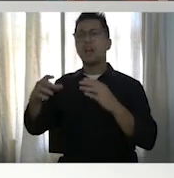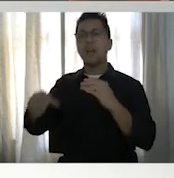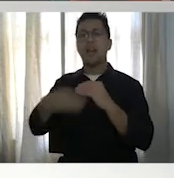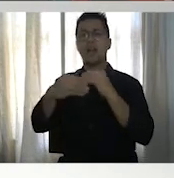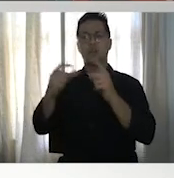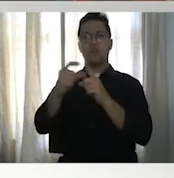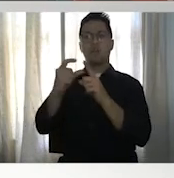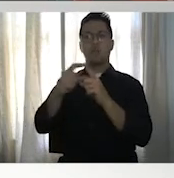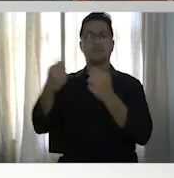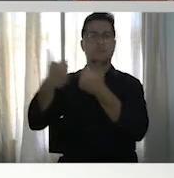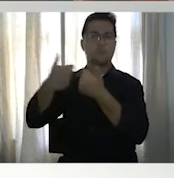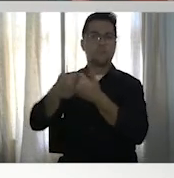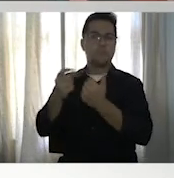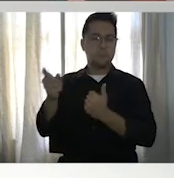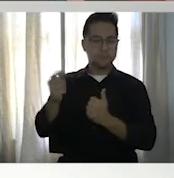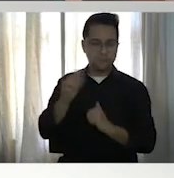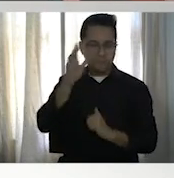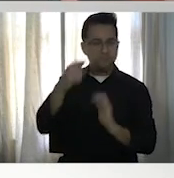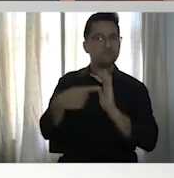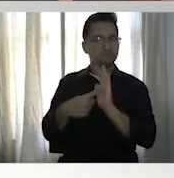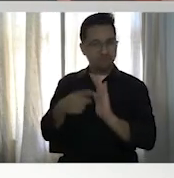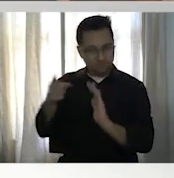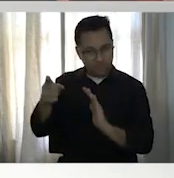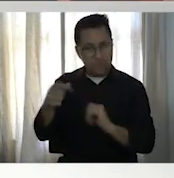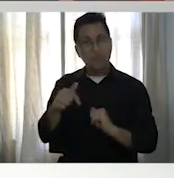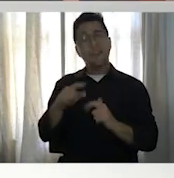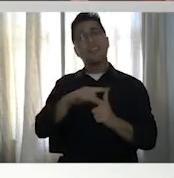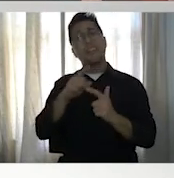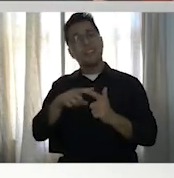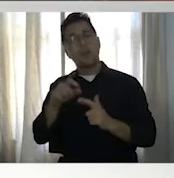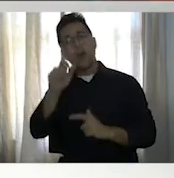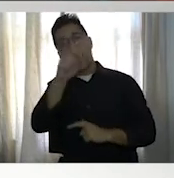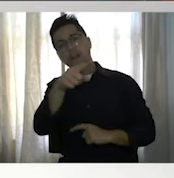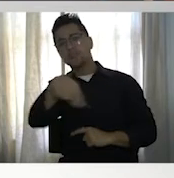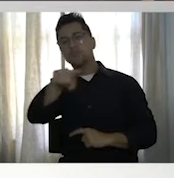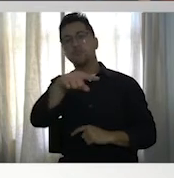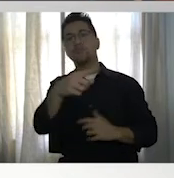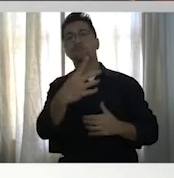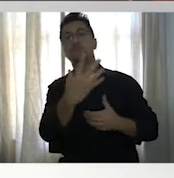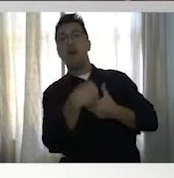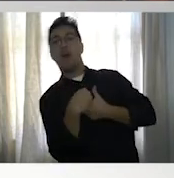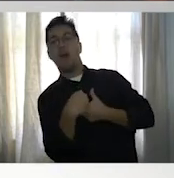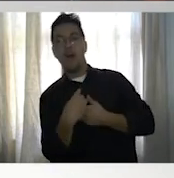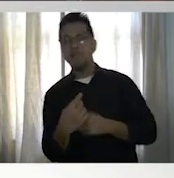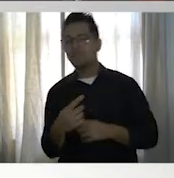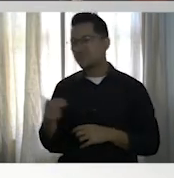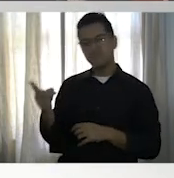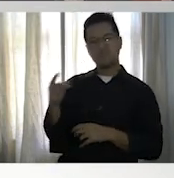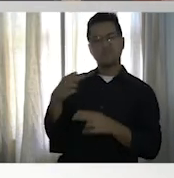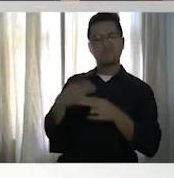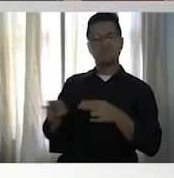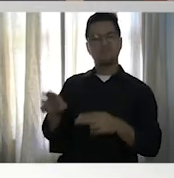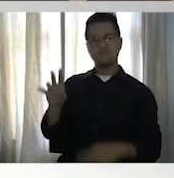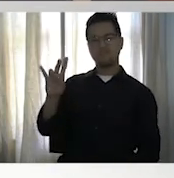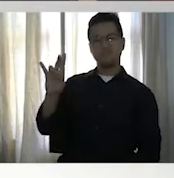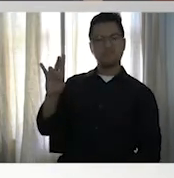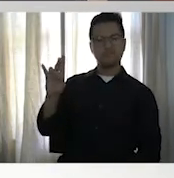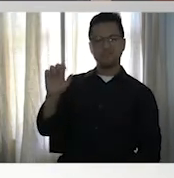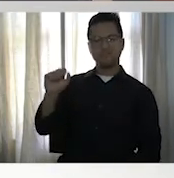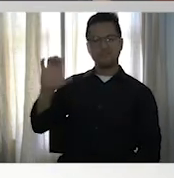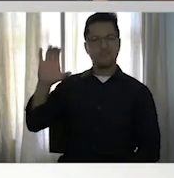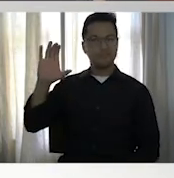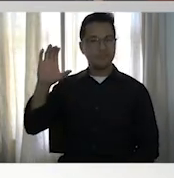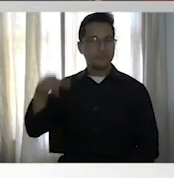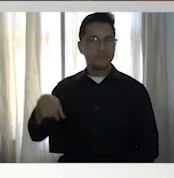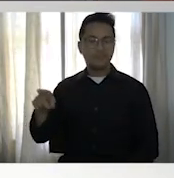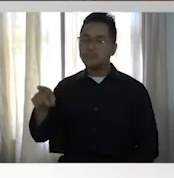game. And so we're going to show you that first, and then we're going to ask for a little participation. And it's like 7 seconds, so Yeah. I